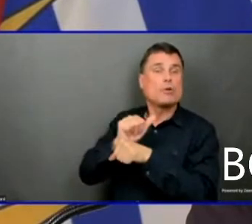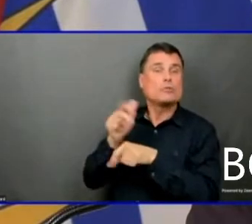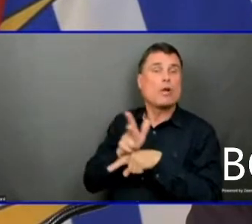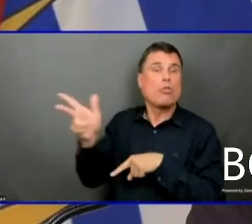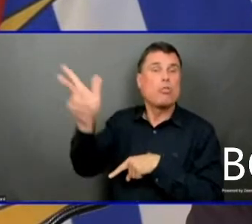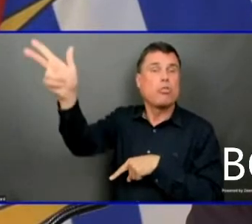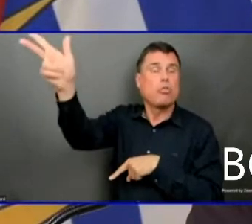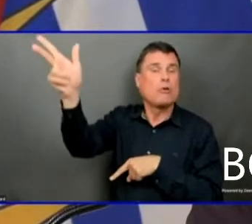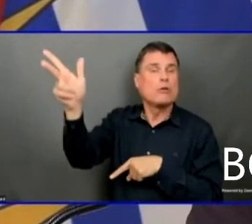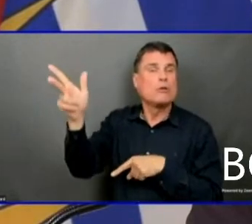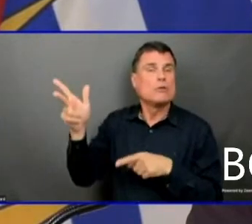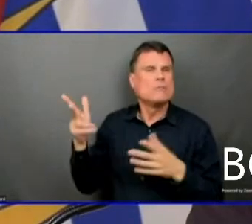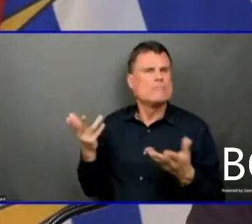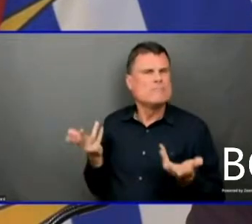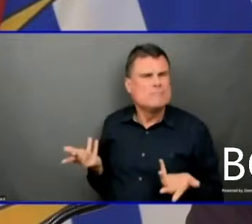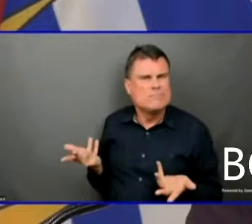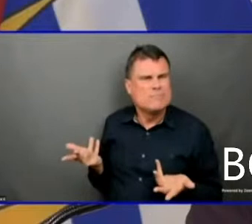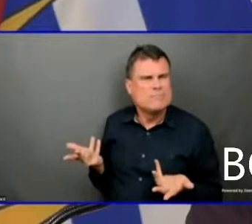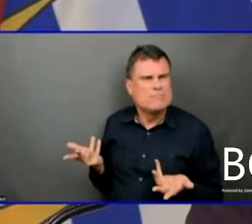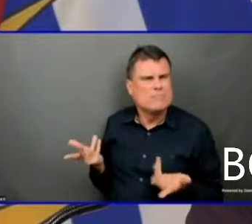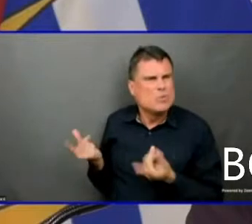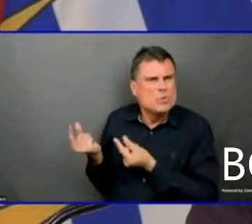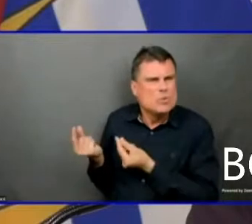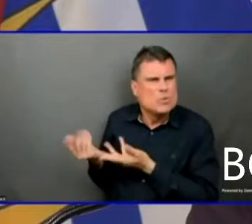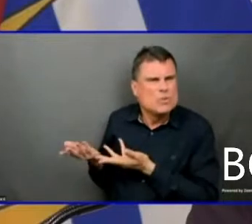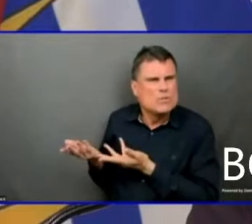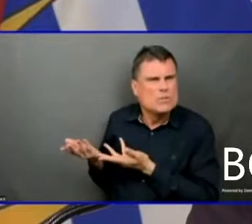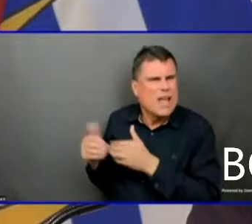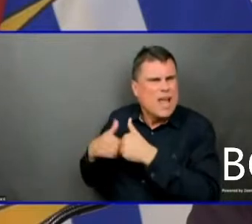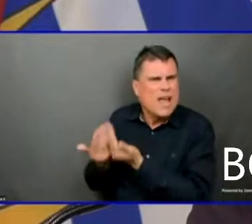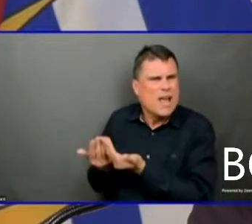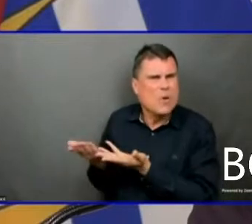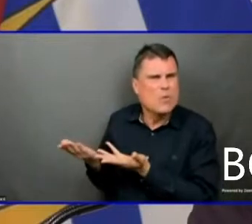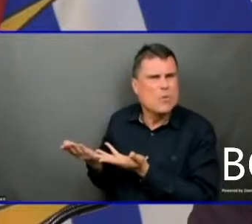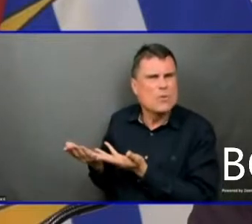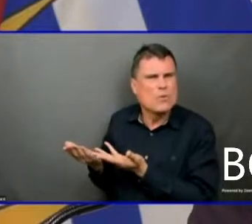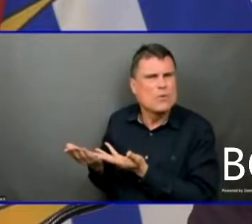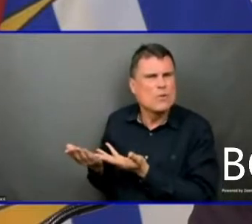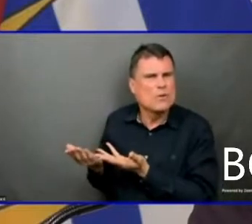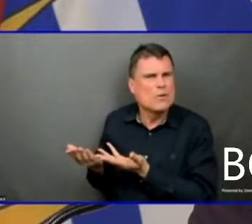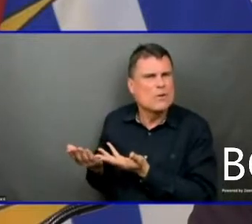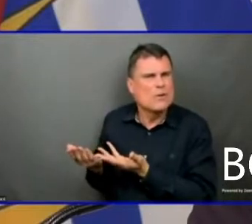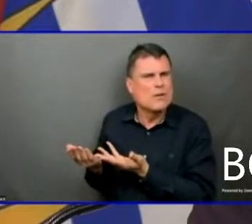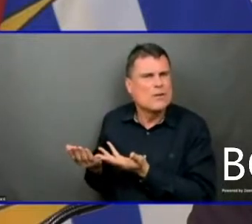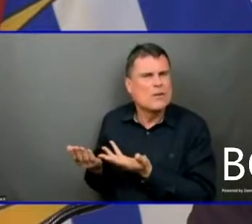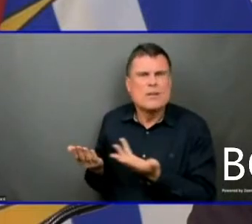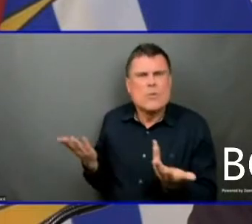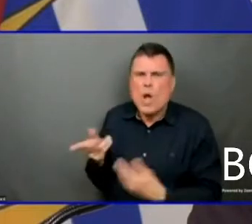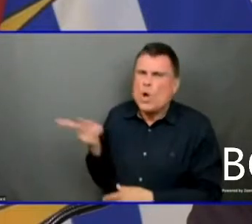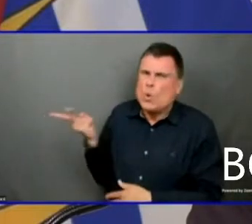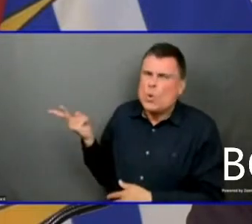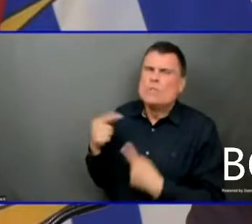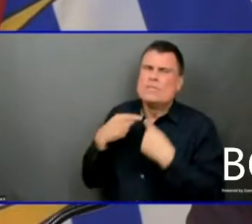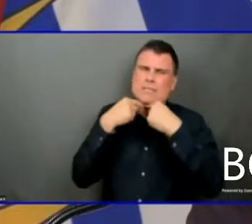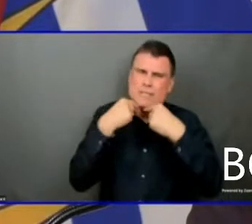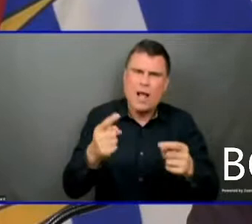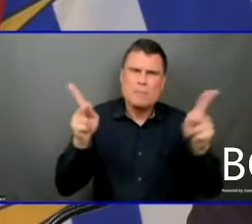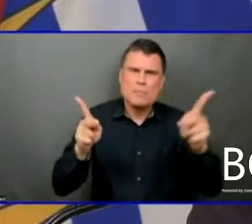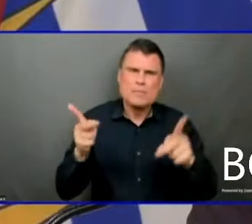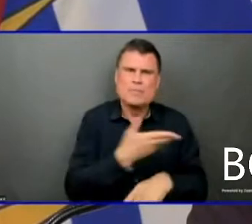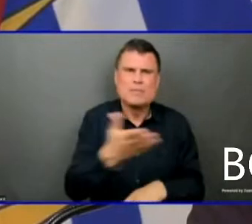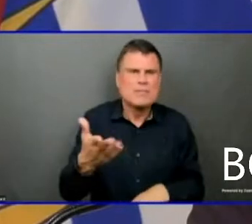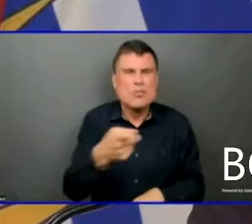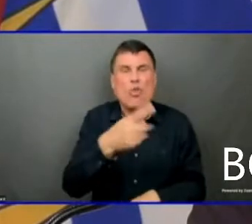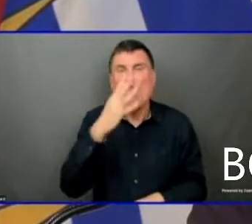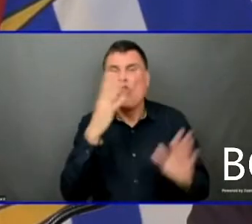far as what is safe and what isn't. How do, I guess, what do you say to people that are still continuing to break these things? And then how does it work for the